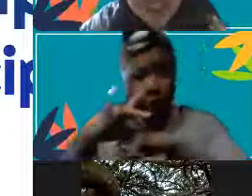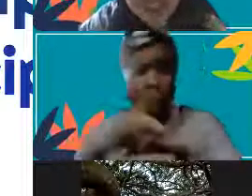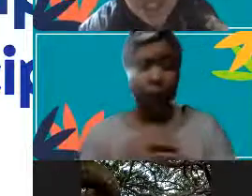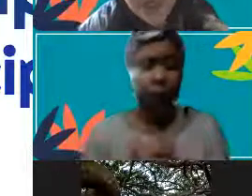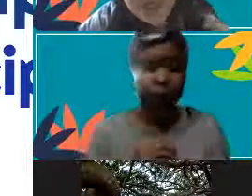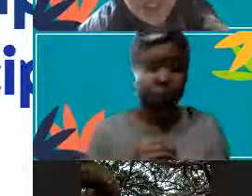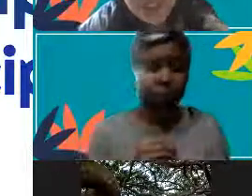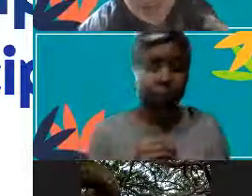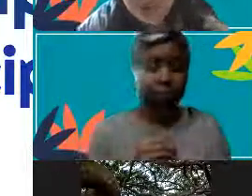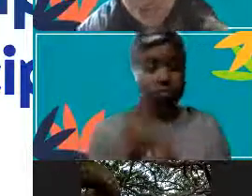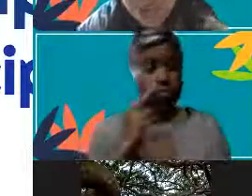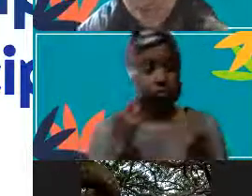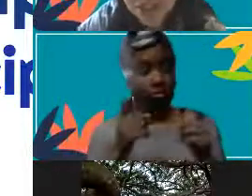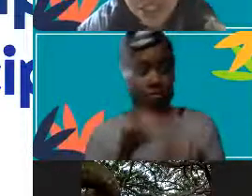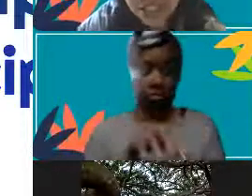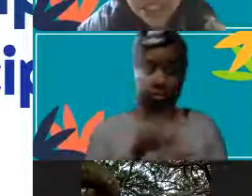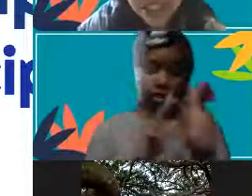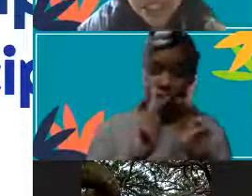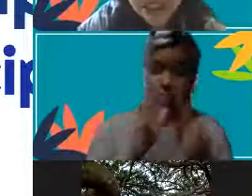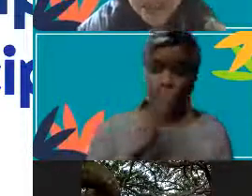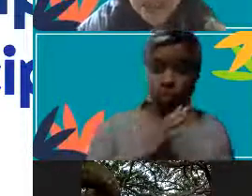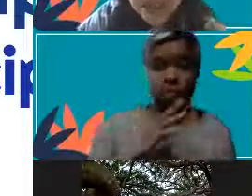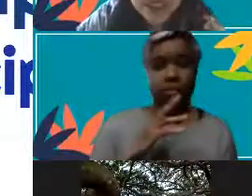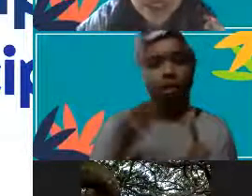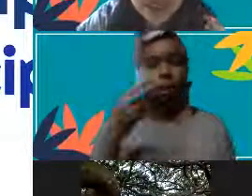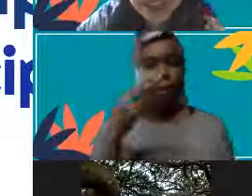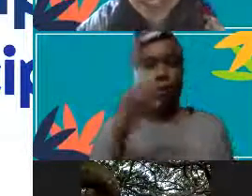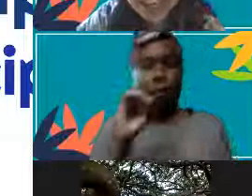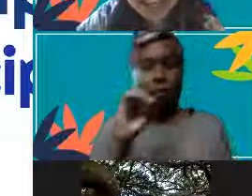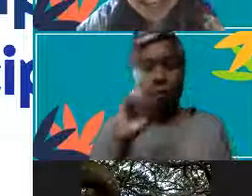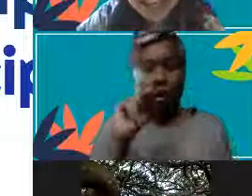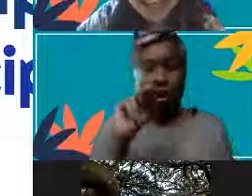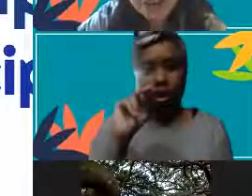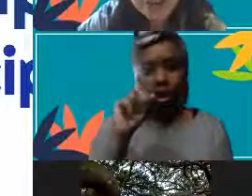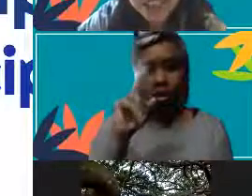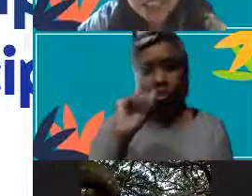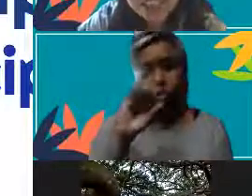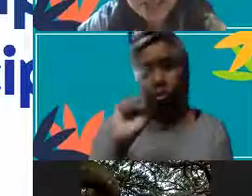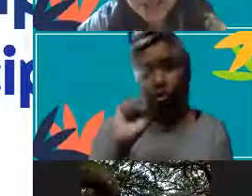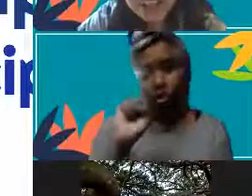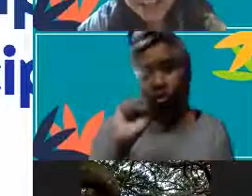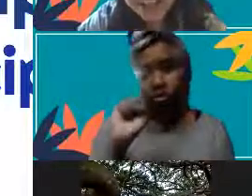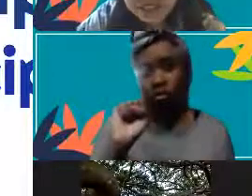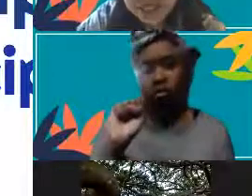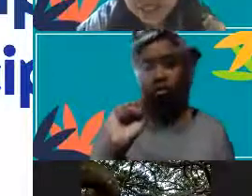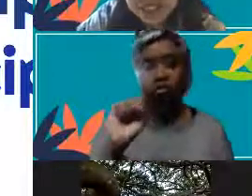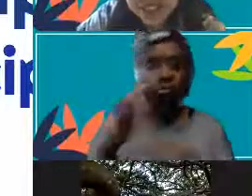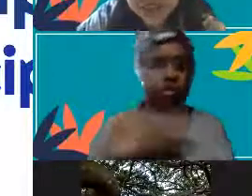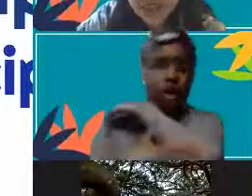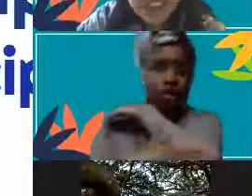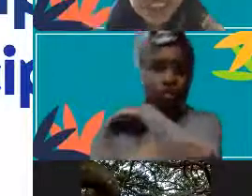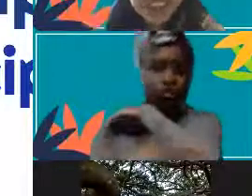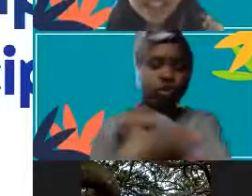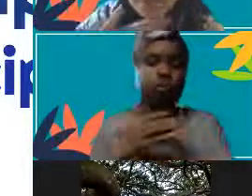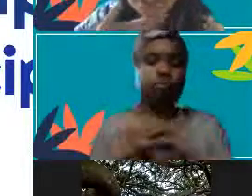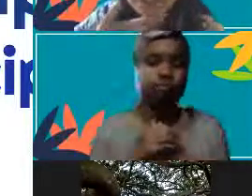with indigenous women from Copín in Honduras, the political home of Berta Cáceres, protecting the Hualcarque River, to